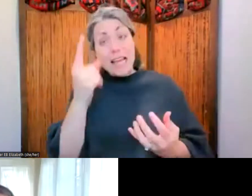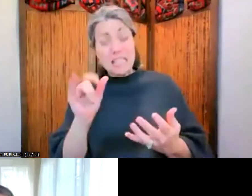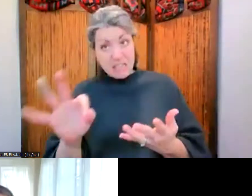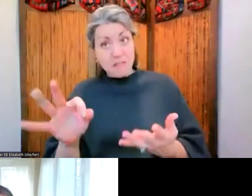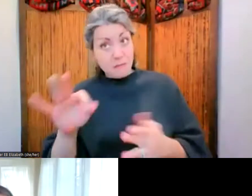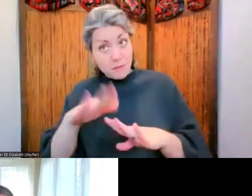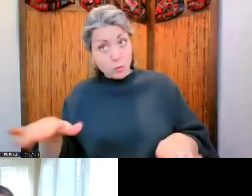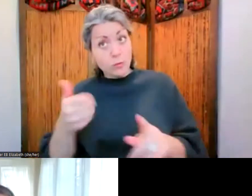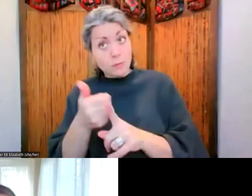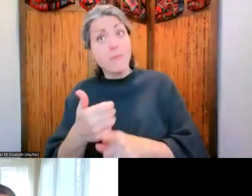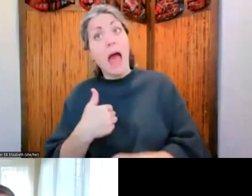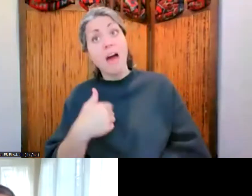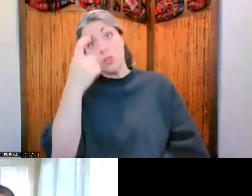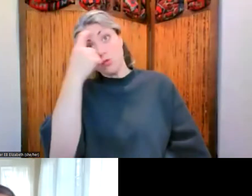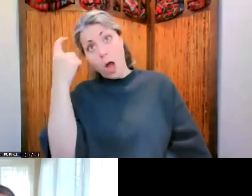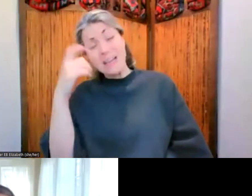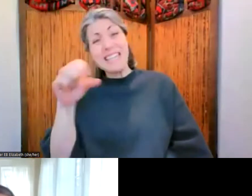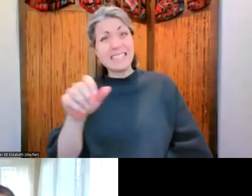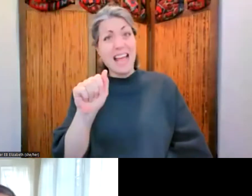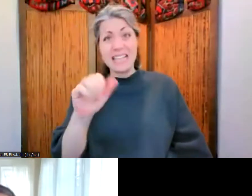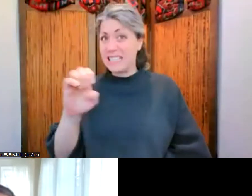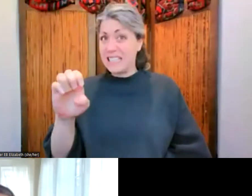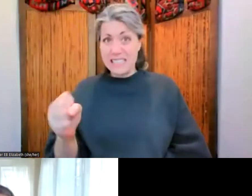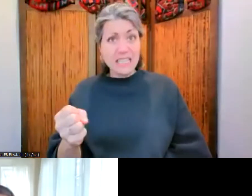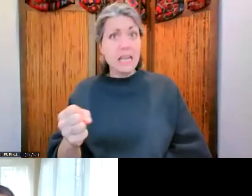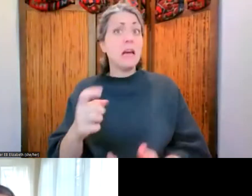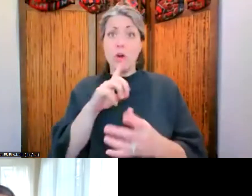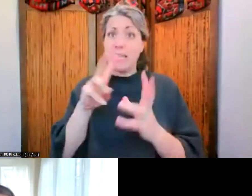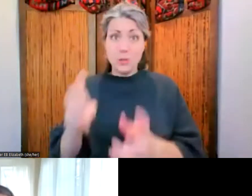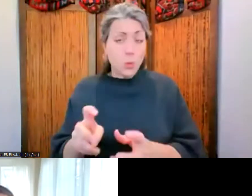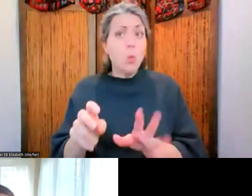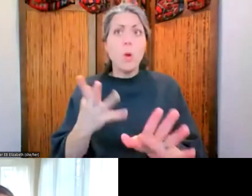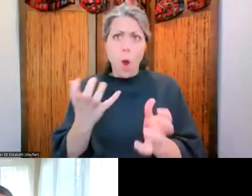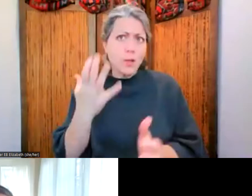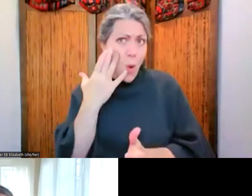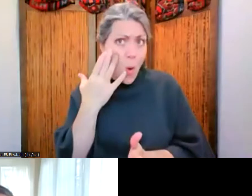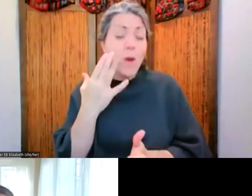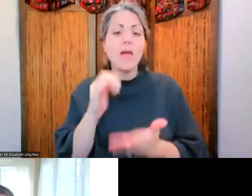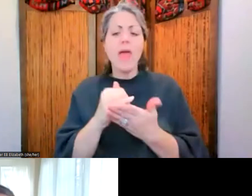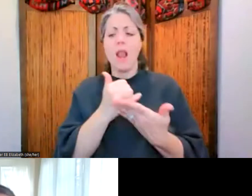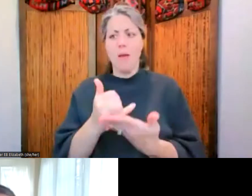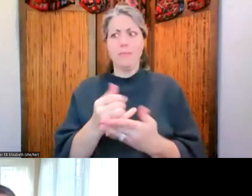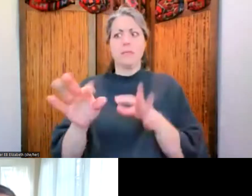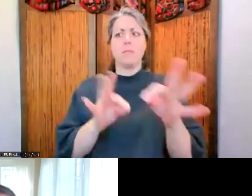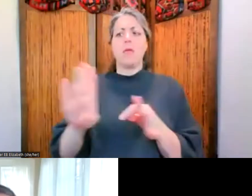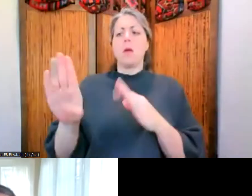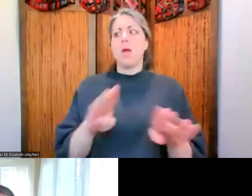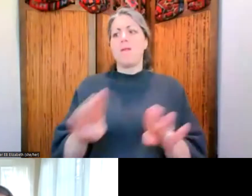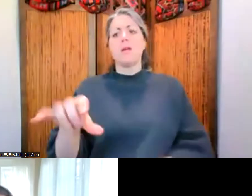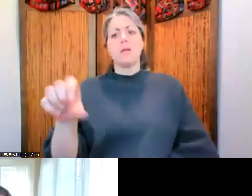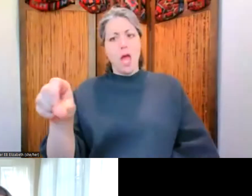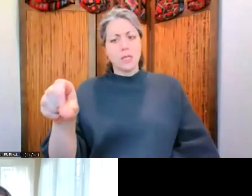of adverse childhood experiences, for sure. It helps us explain what the child's behavior might be in certain